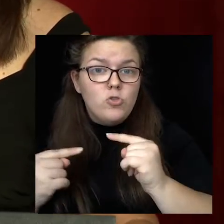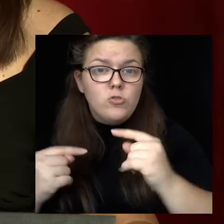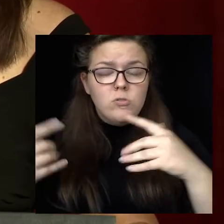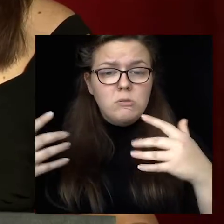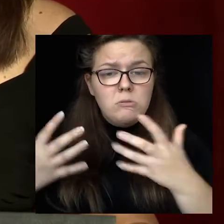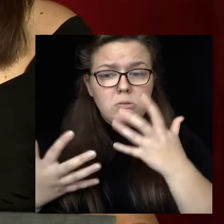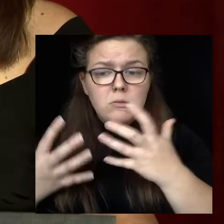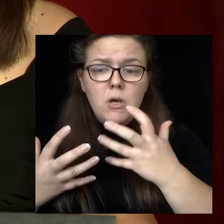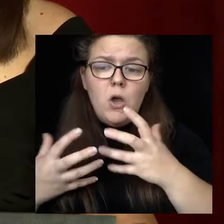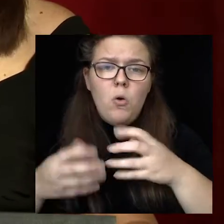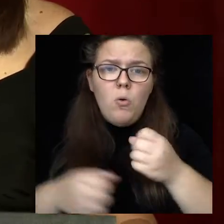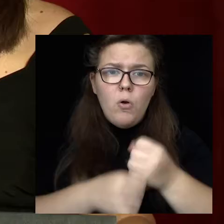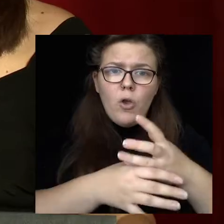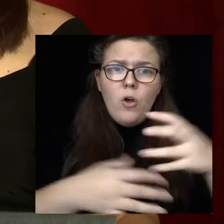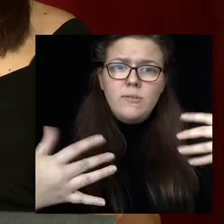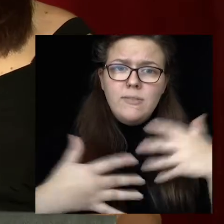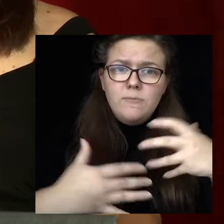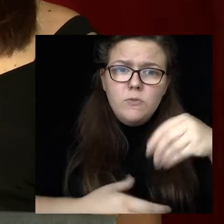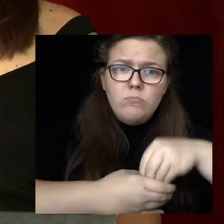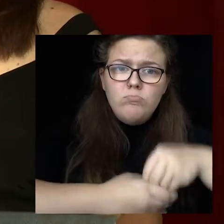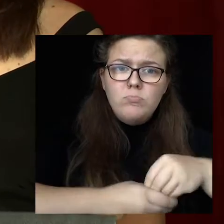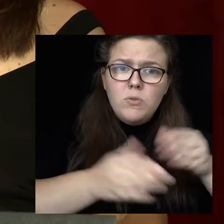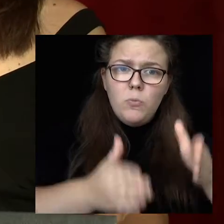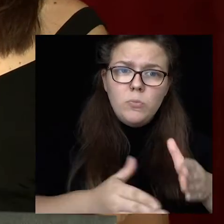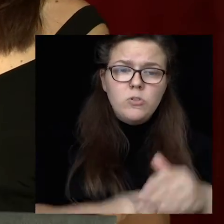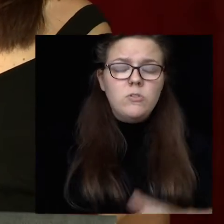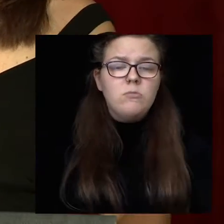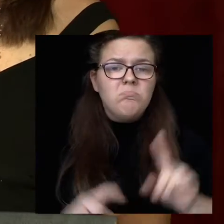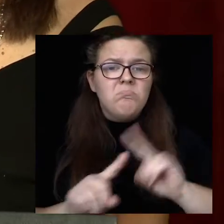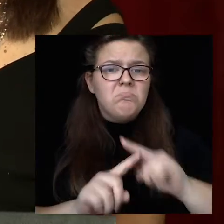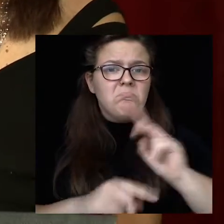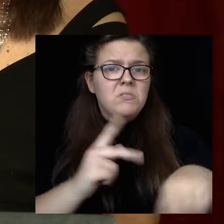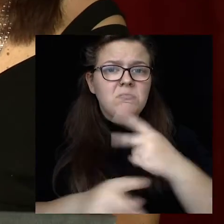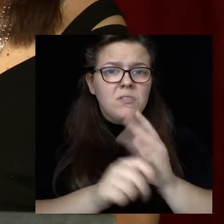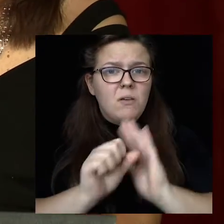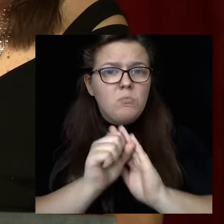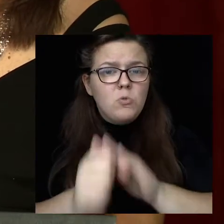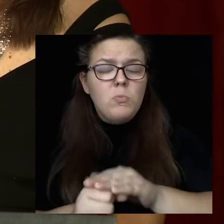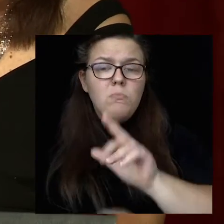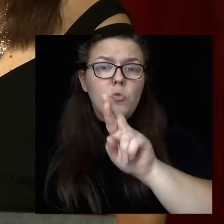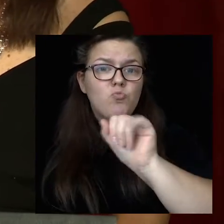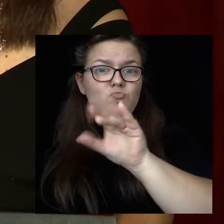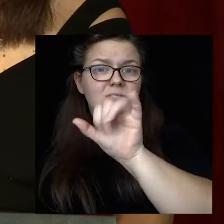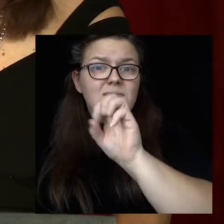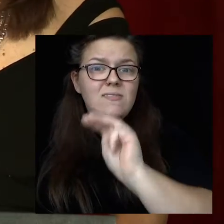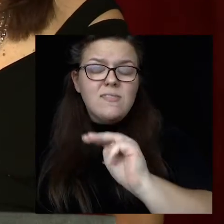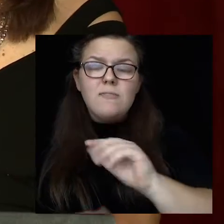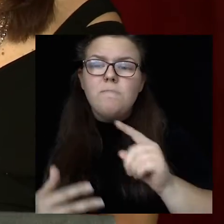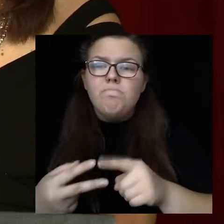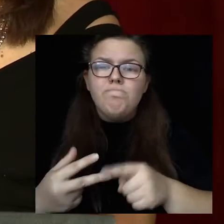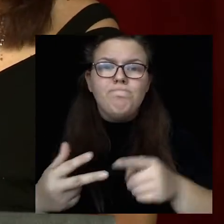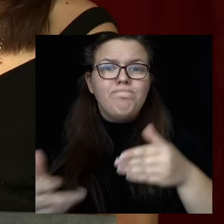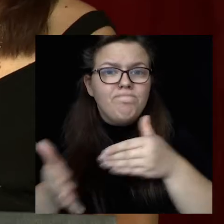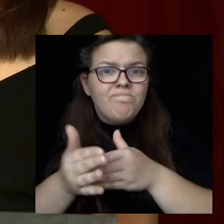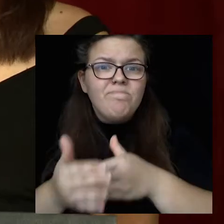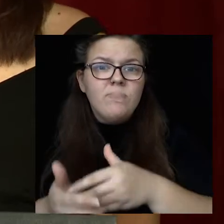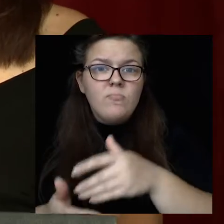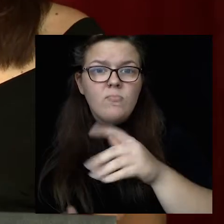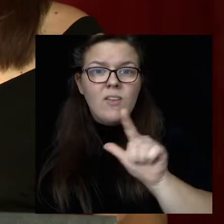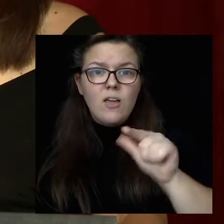or puts fear in another. All forms of oppression, including racism, homophobia,